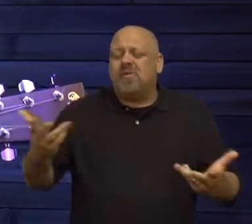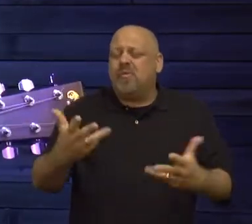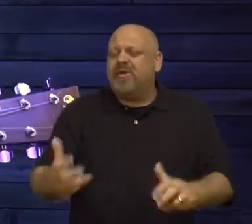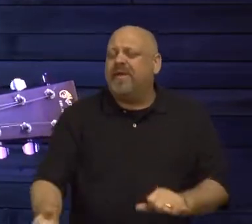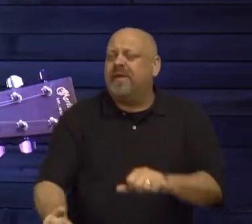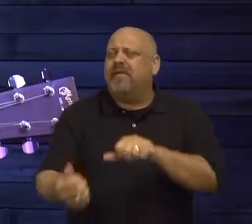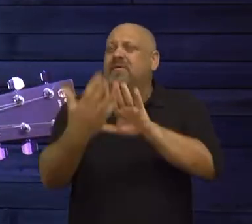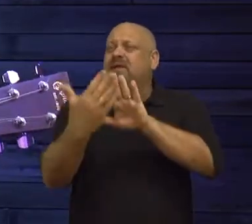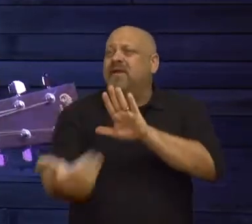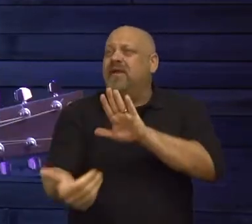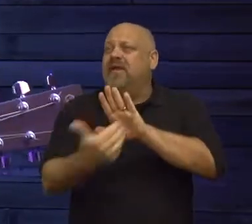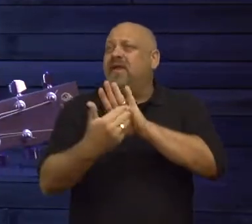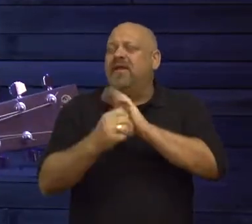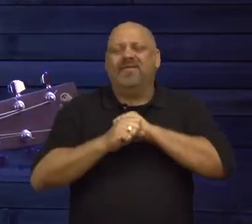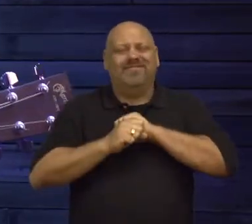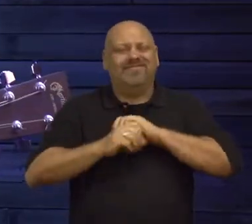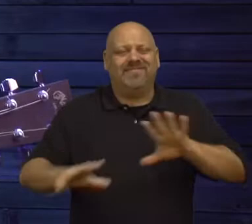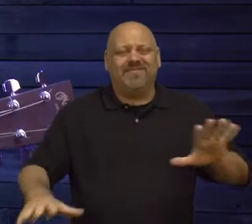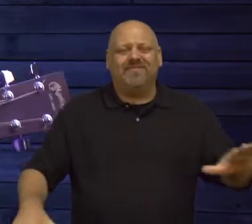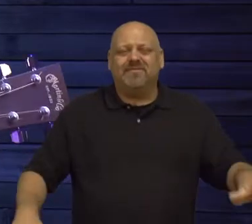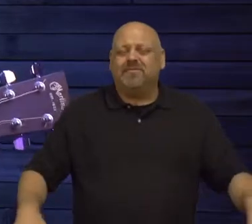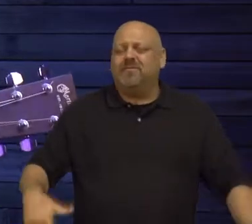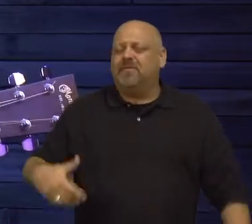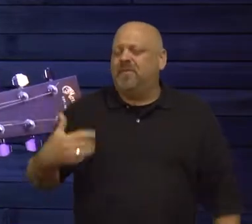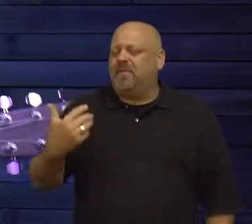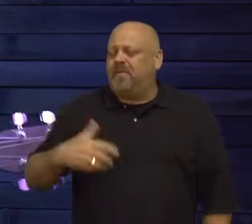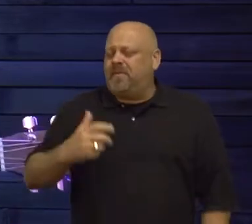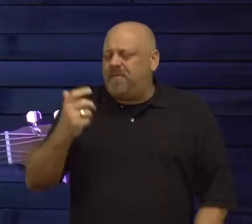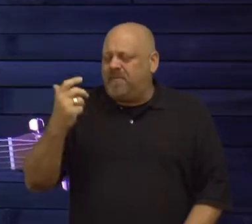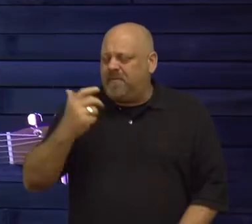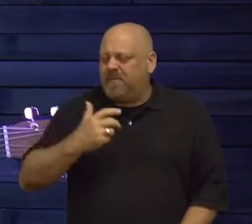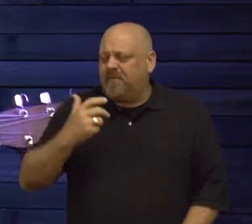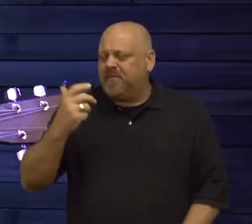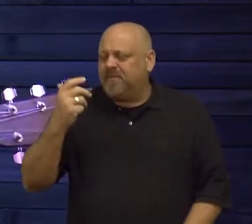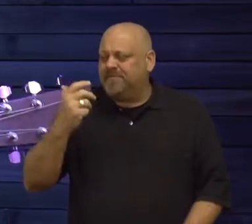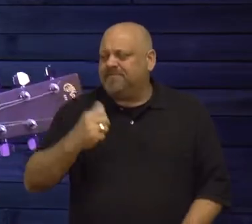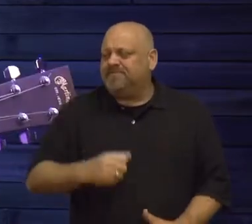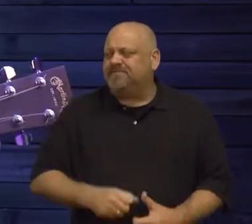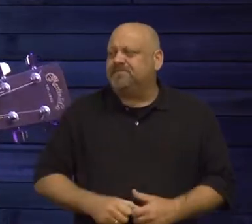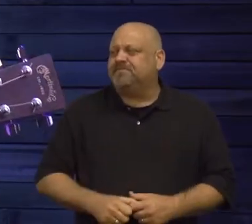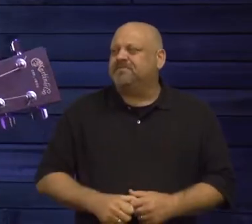what can stand against?